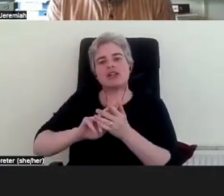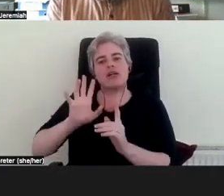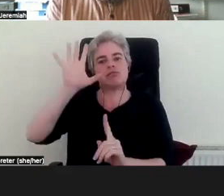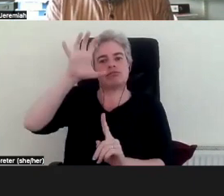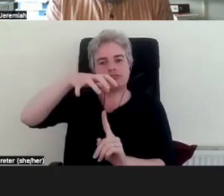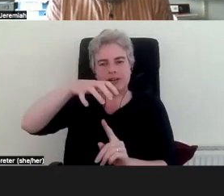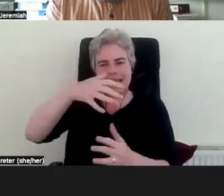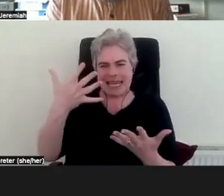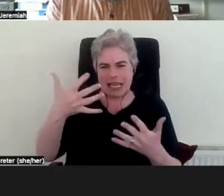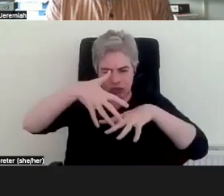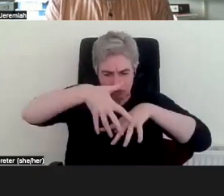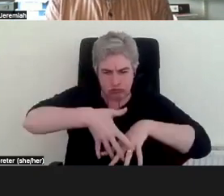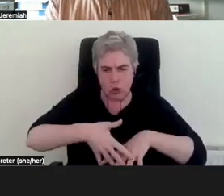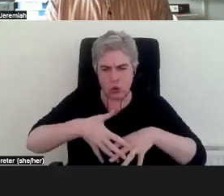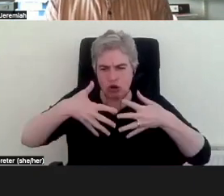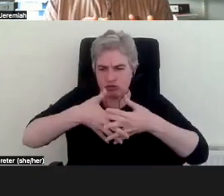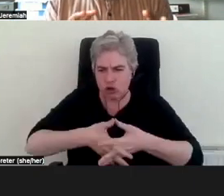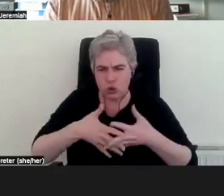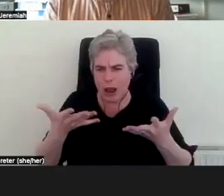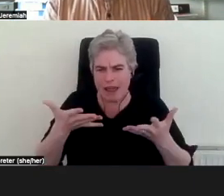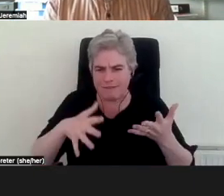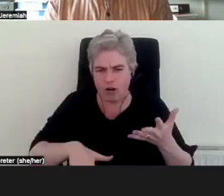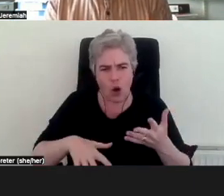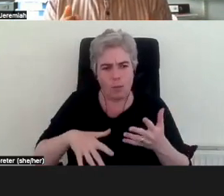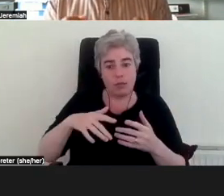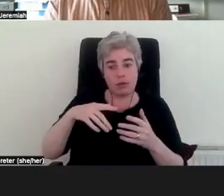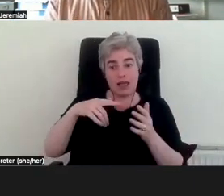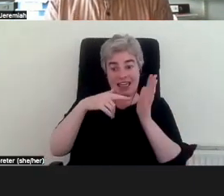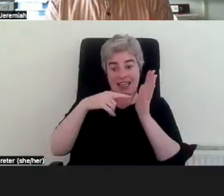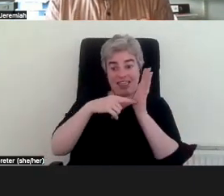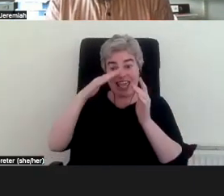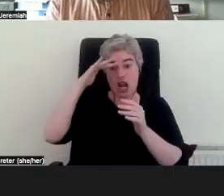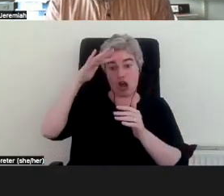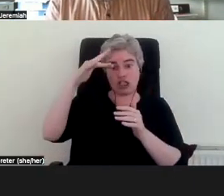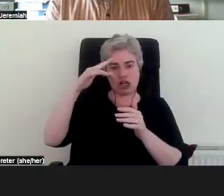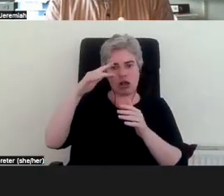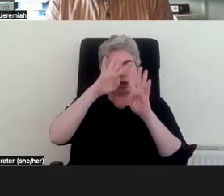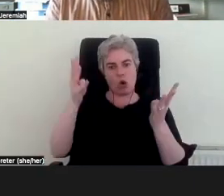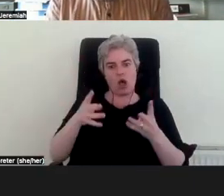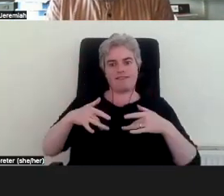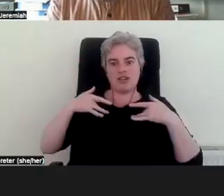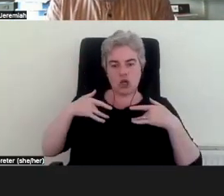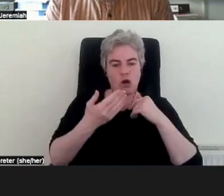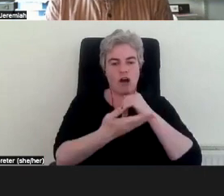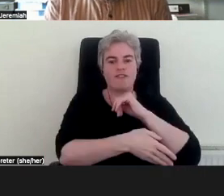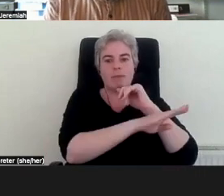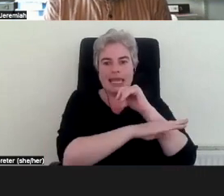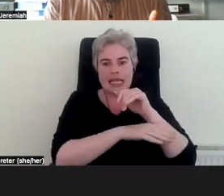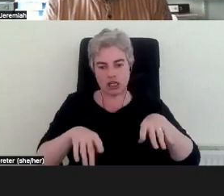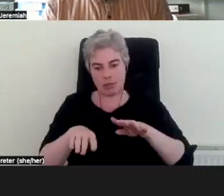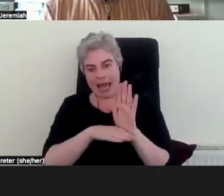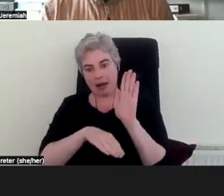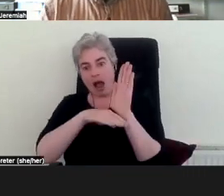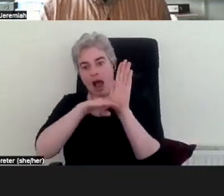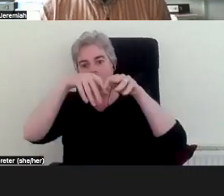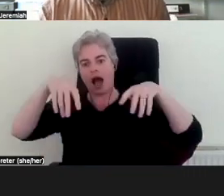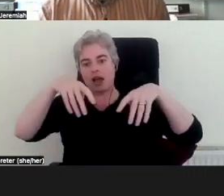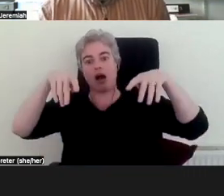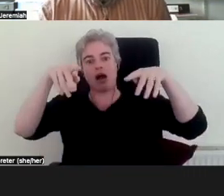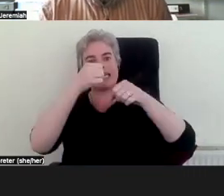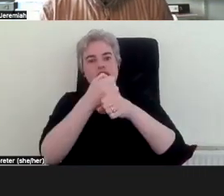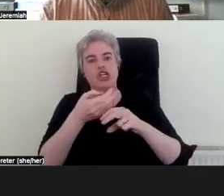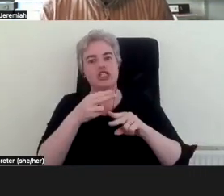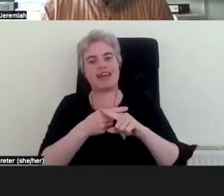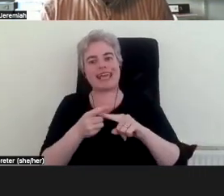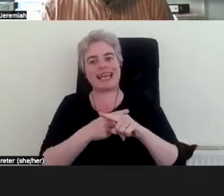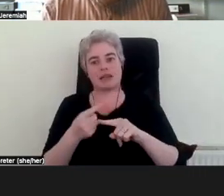grounded in the theological worldview of the bishops and the hierarchy of the Church of England at that point